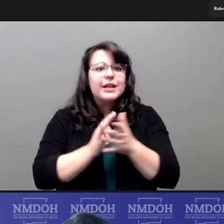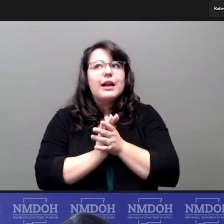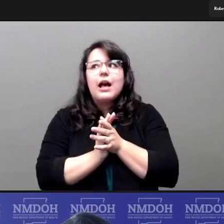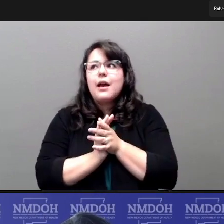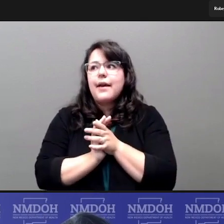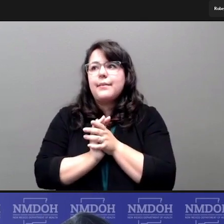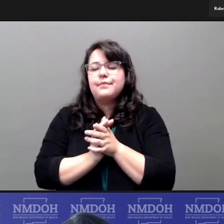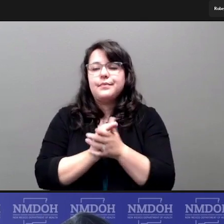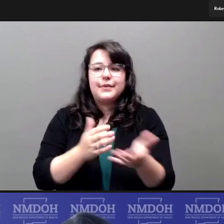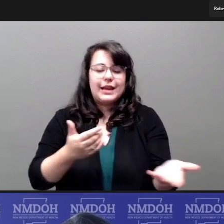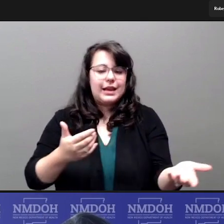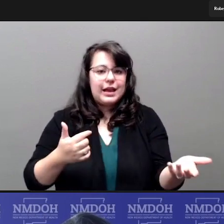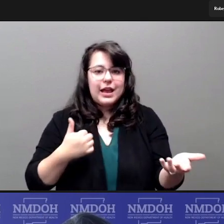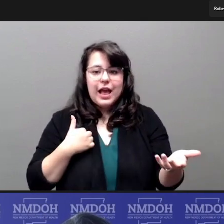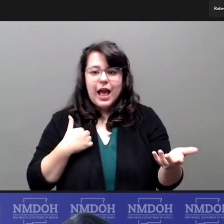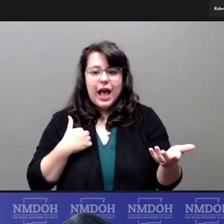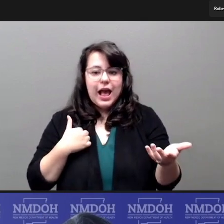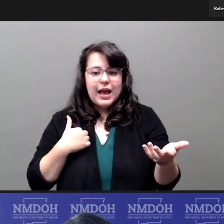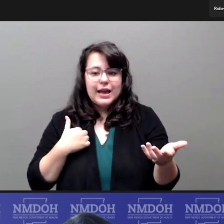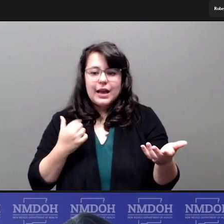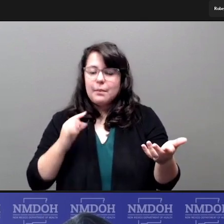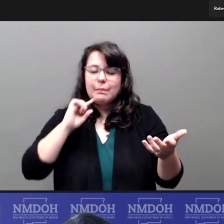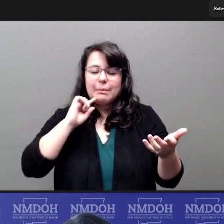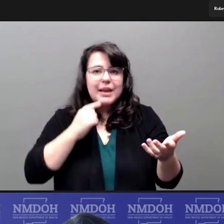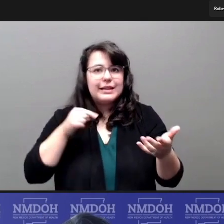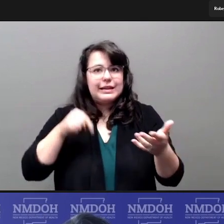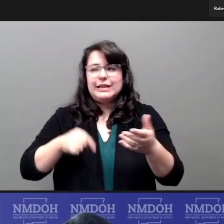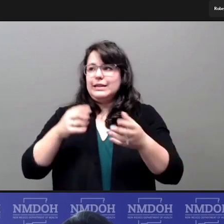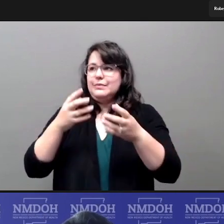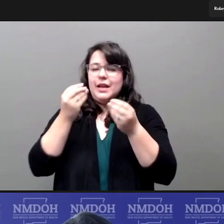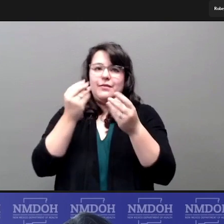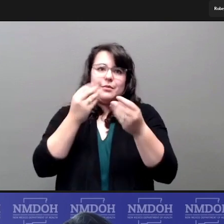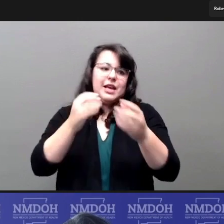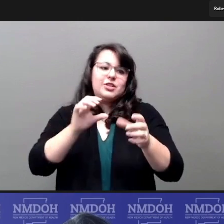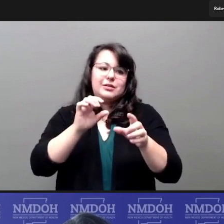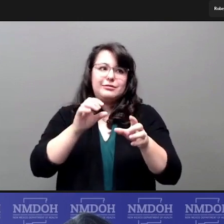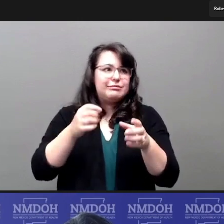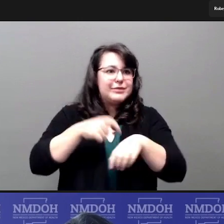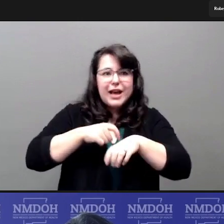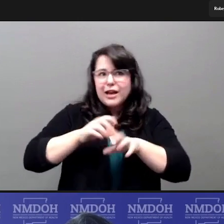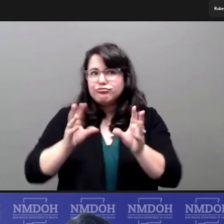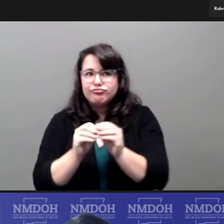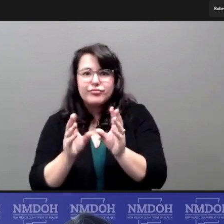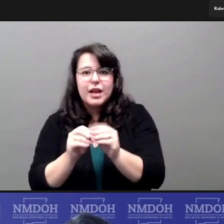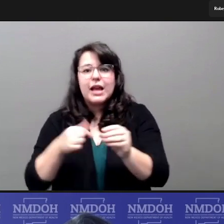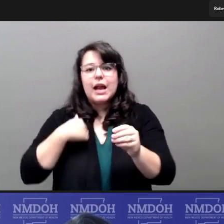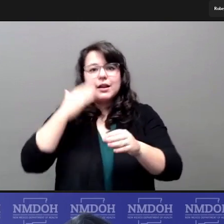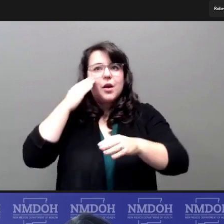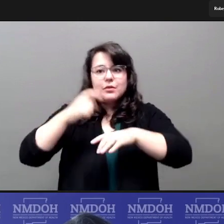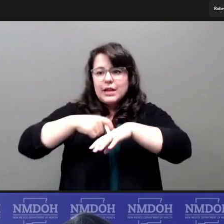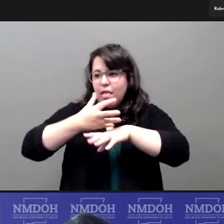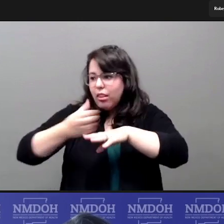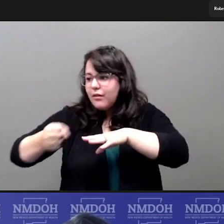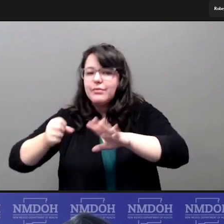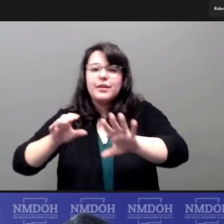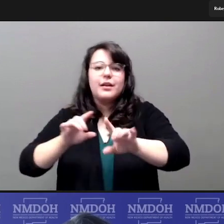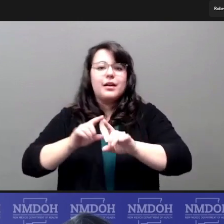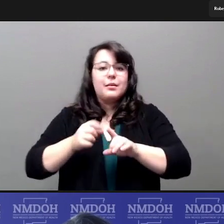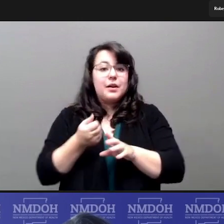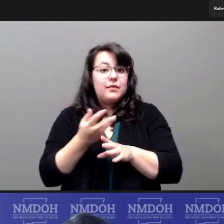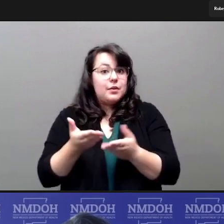Missed these information sessions, so thank you very much. I know we're running out of time. A couple of